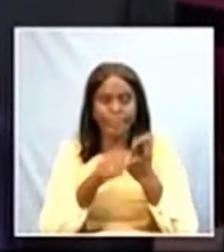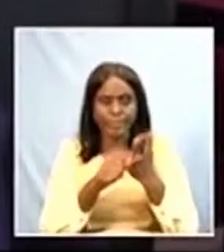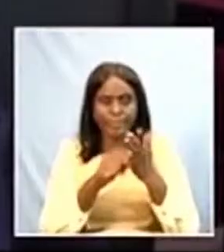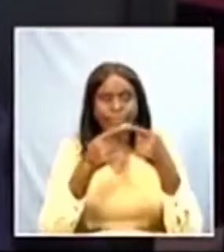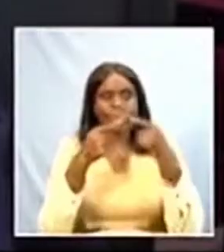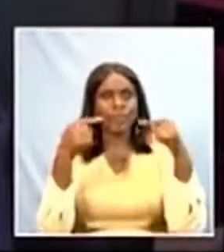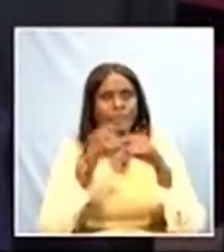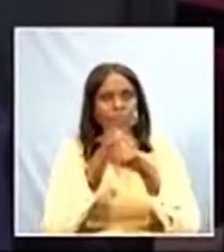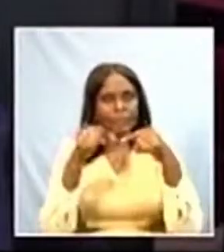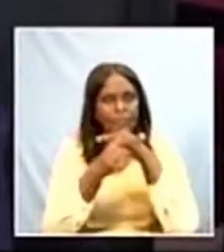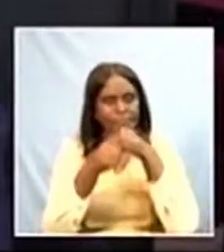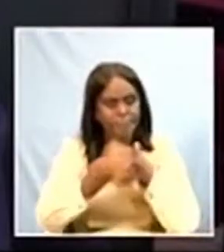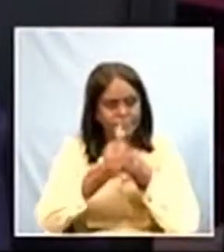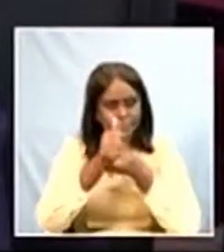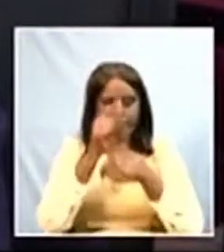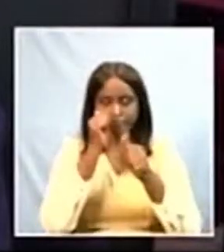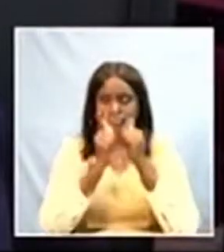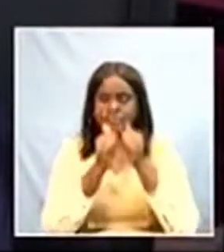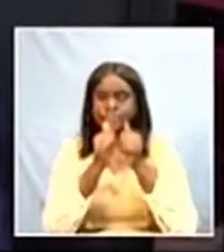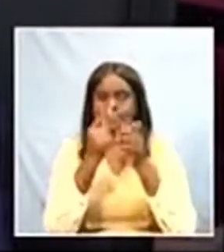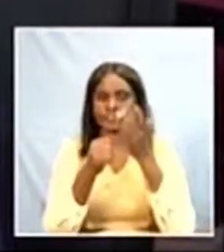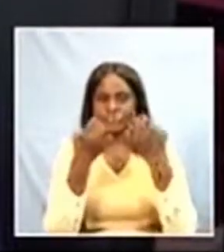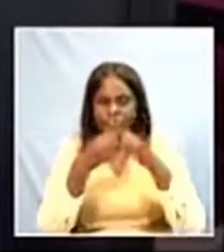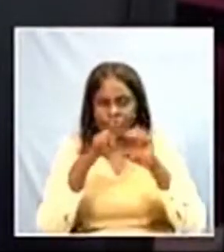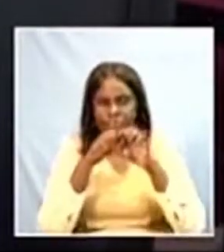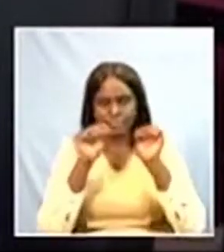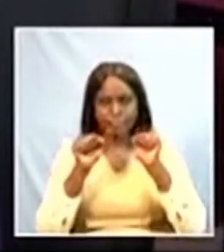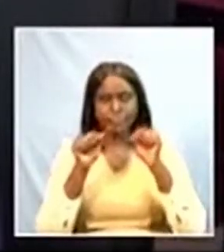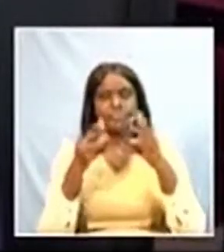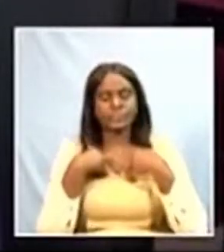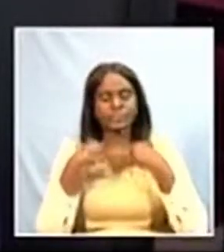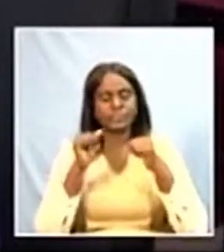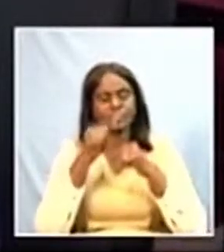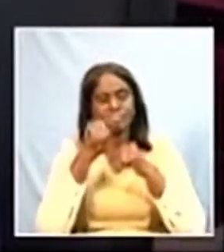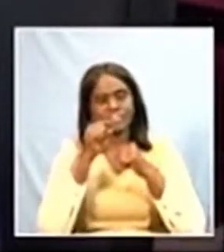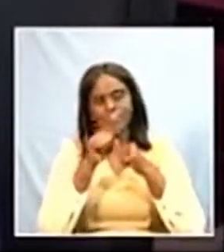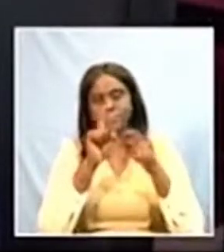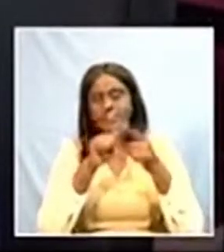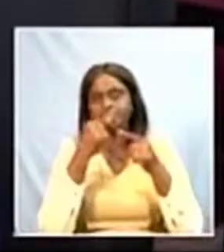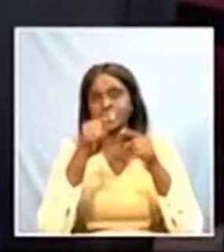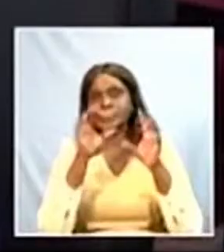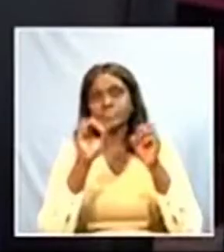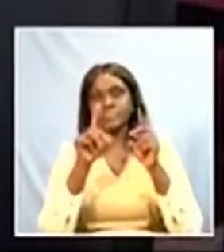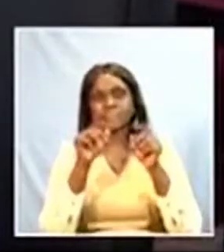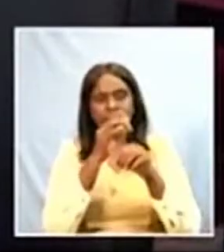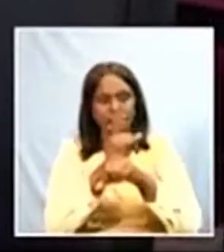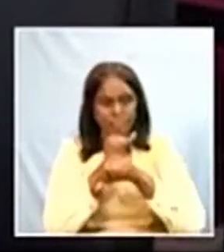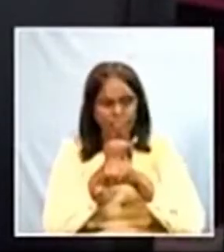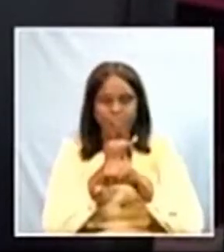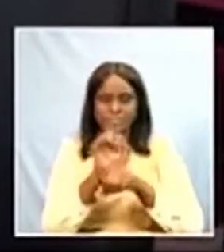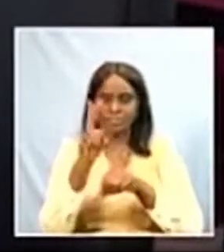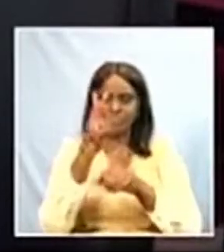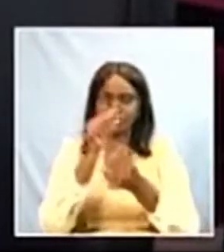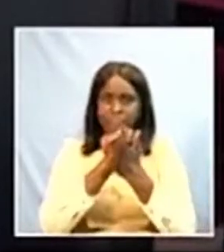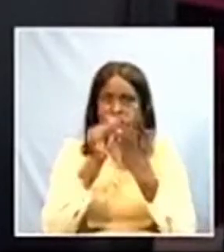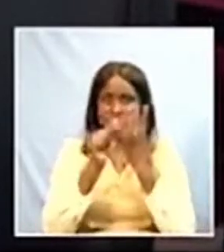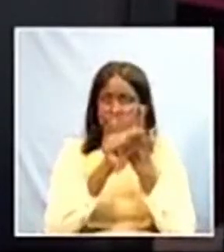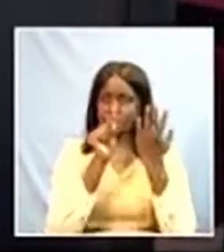contradicted itself, because even we can accept to say, okay, you invited the contractor on 2nd